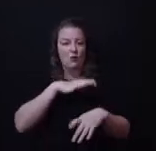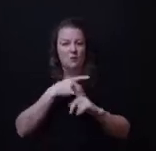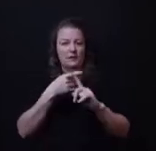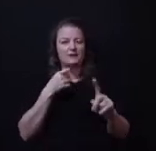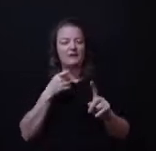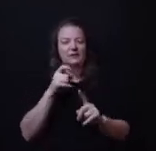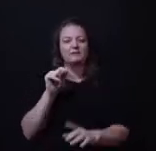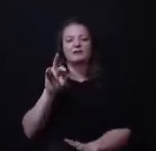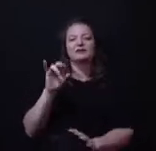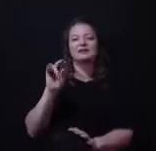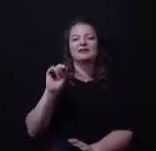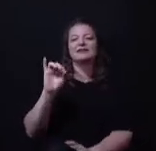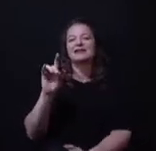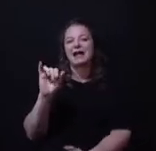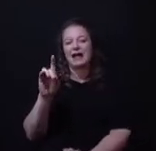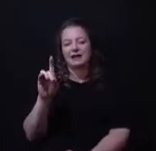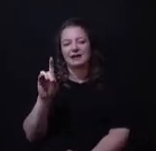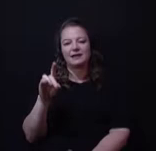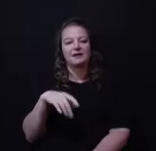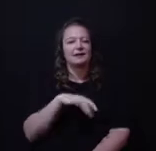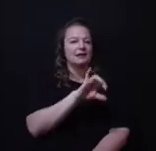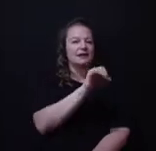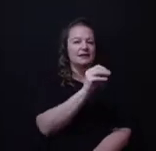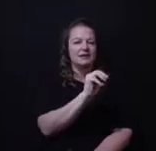Tobago, Jim Simbla,